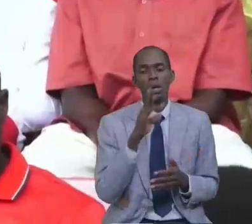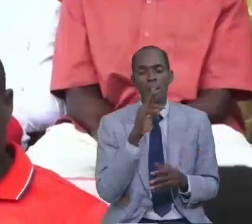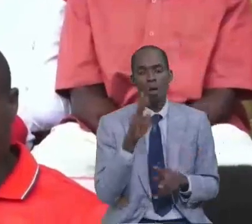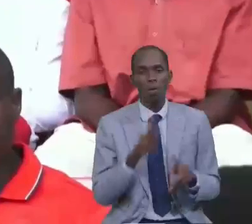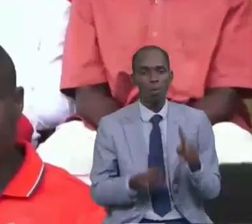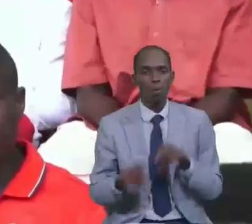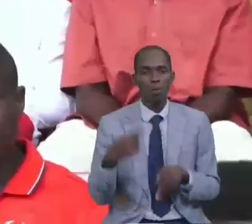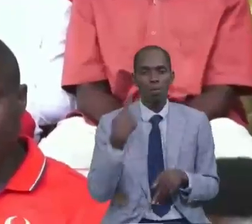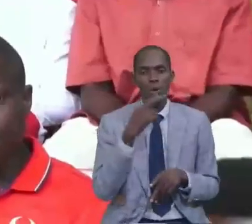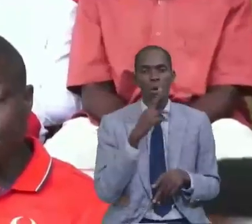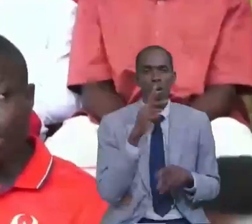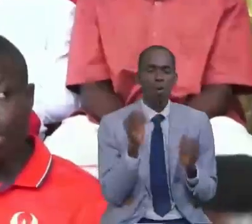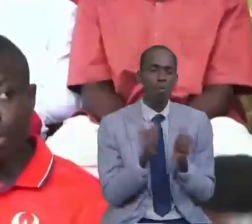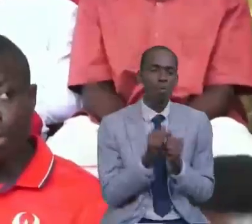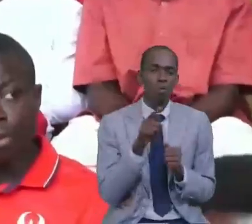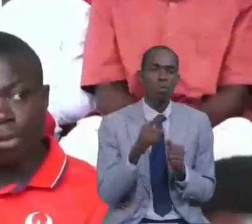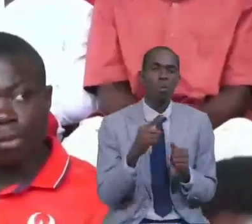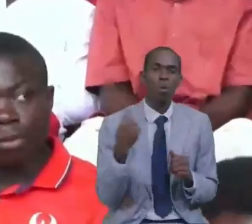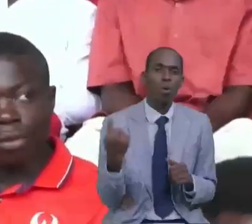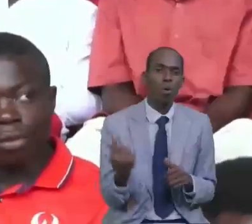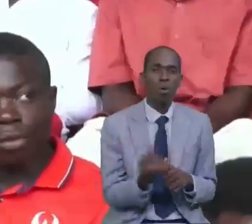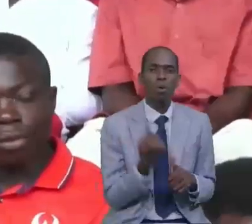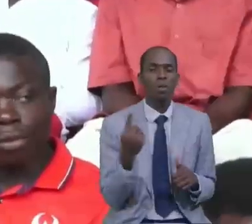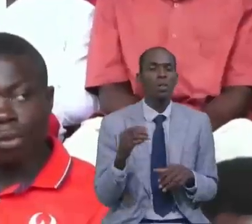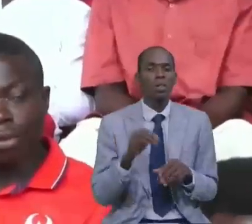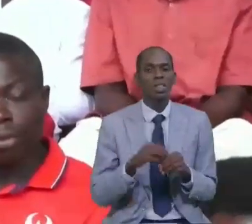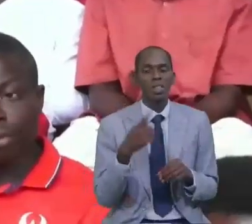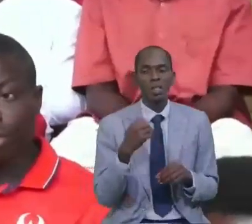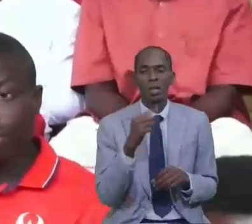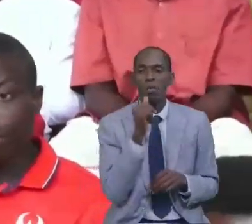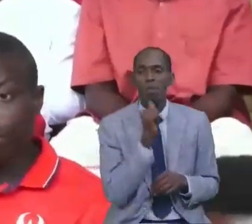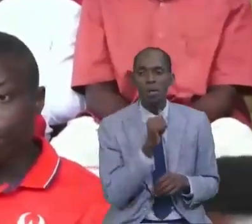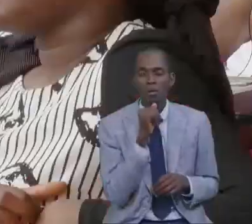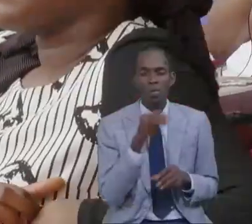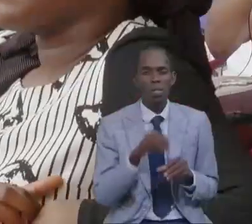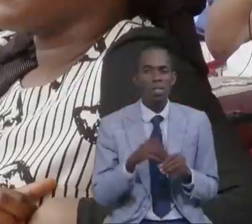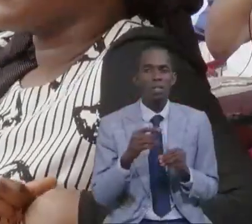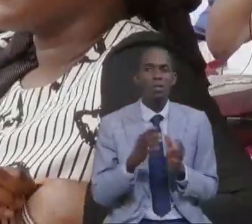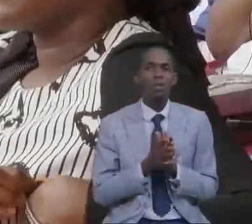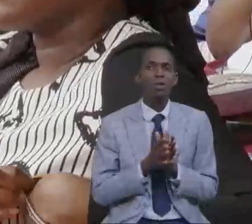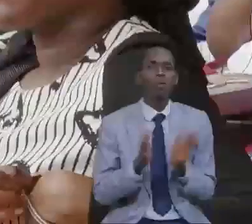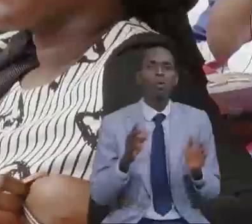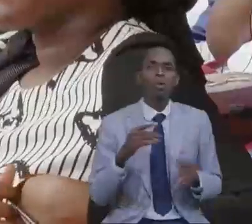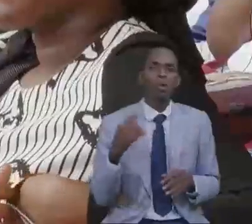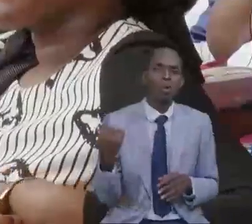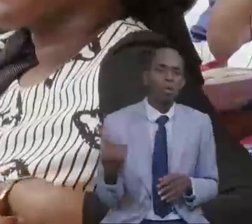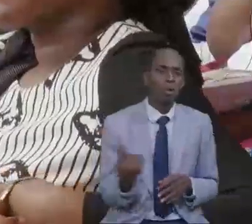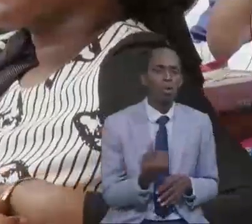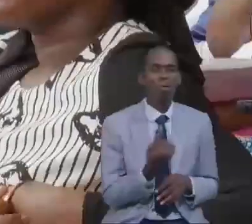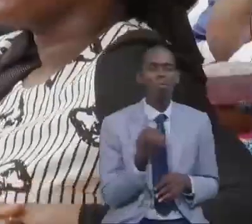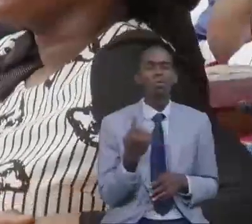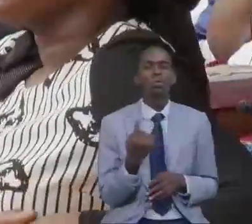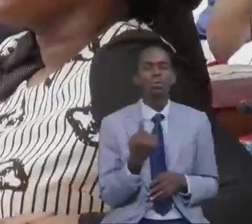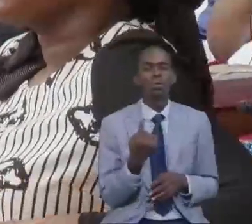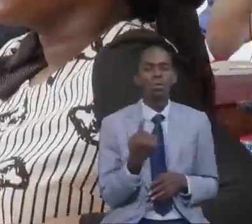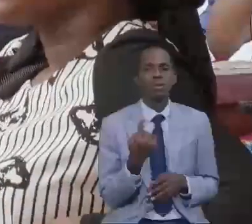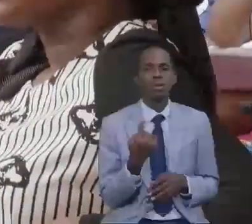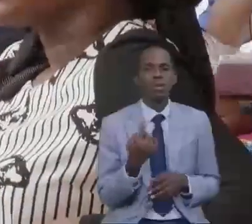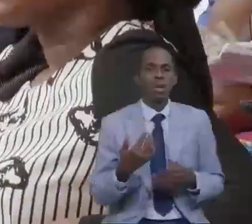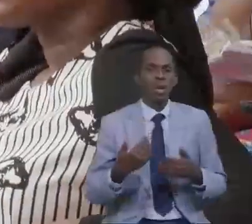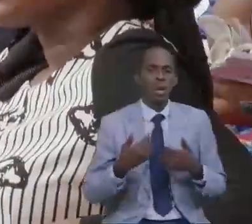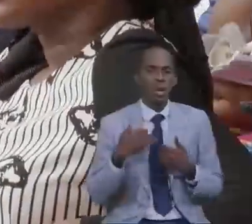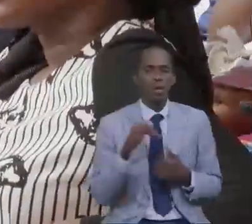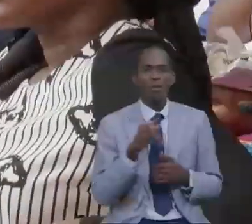always having a conscience void of offense toward God and